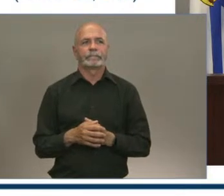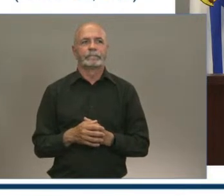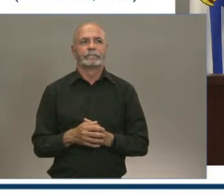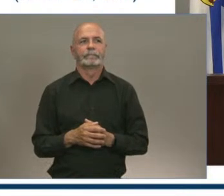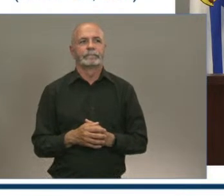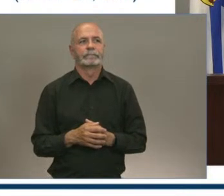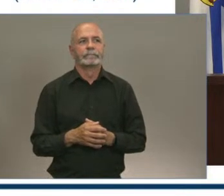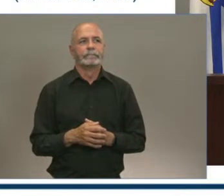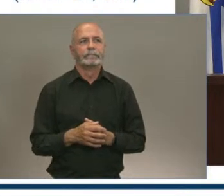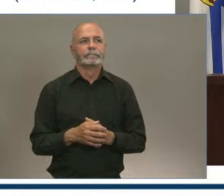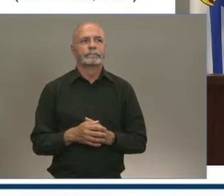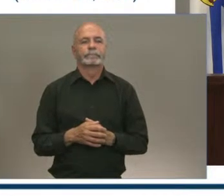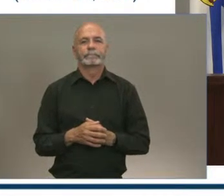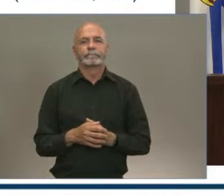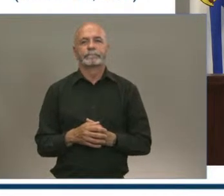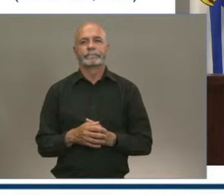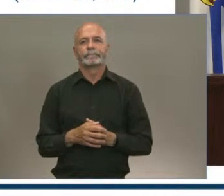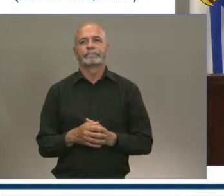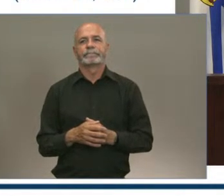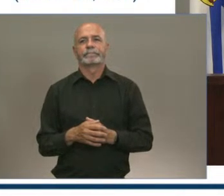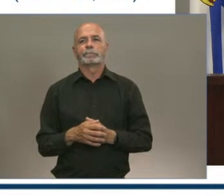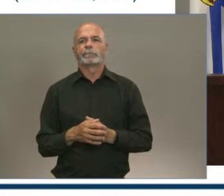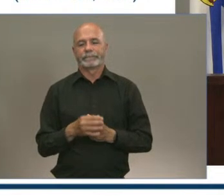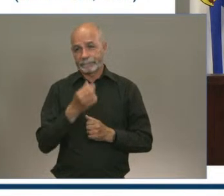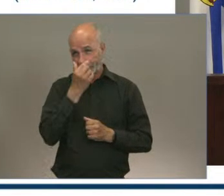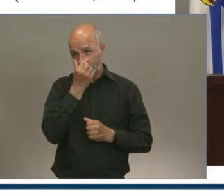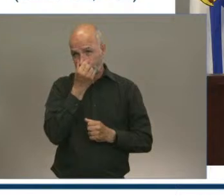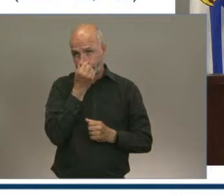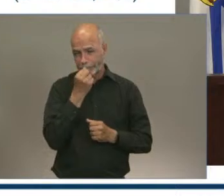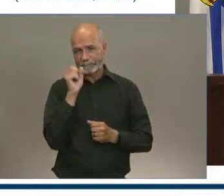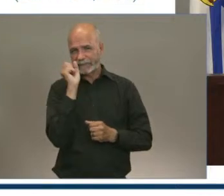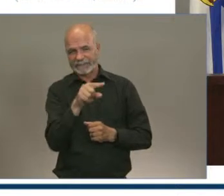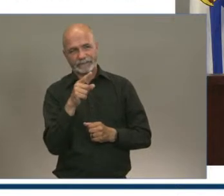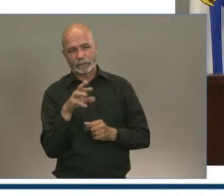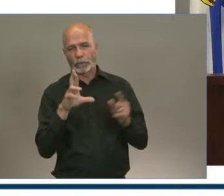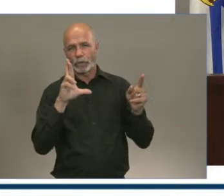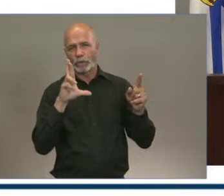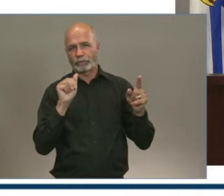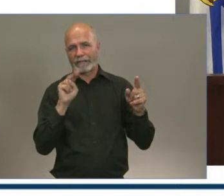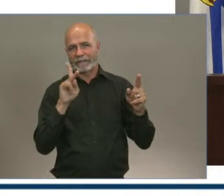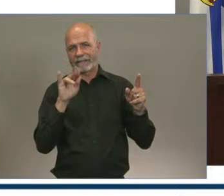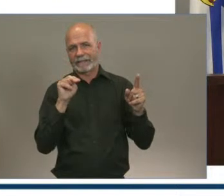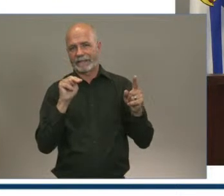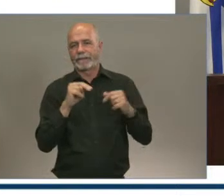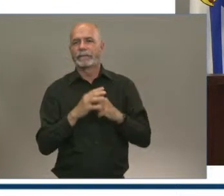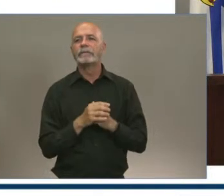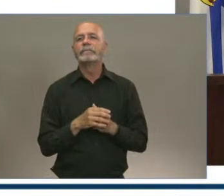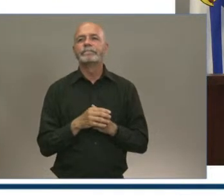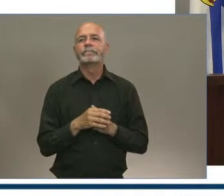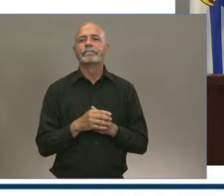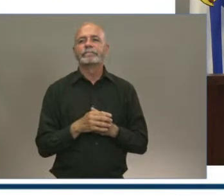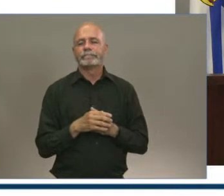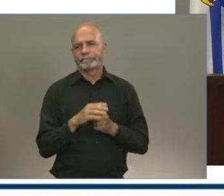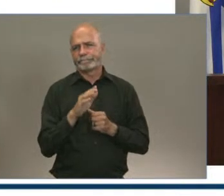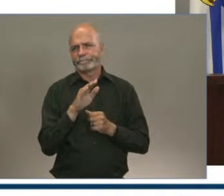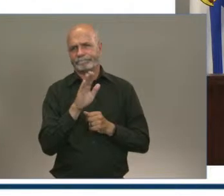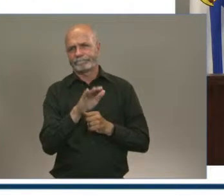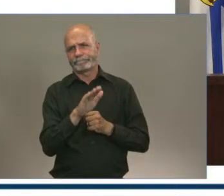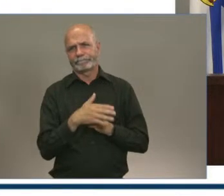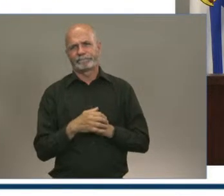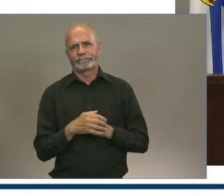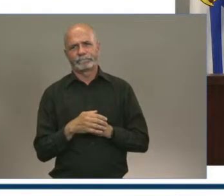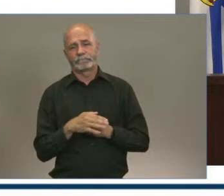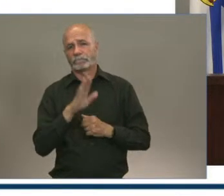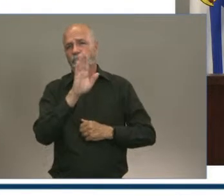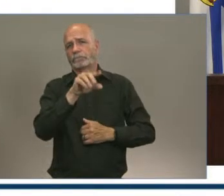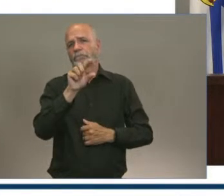Thanks, Heather. My question today is for the Premier. Mr. Rankin, your government has offered grants to small